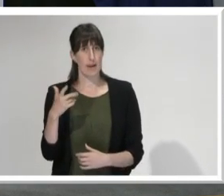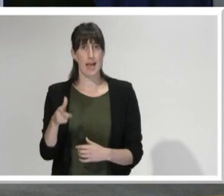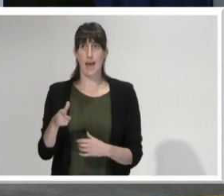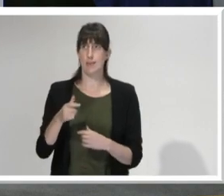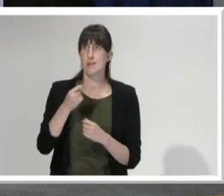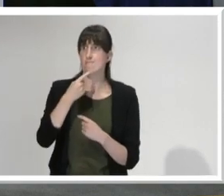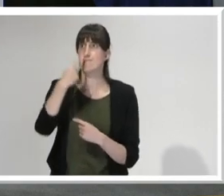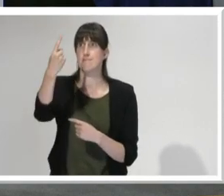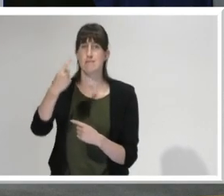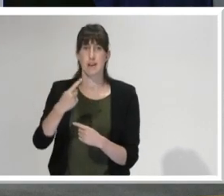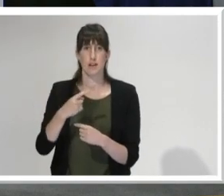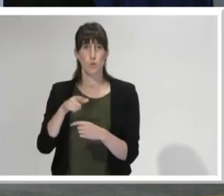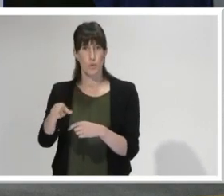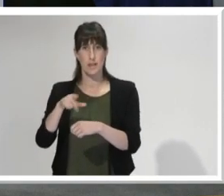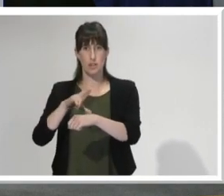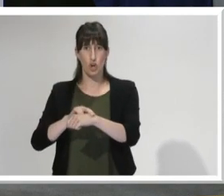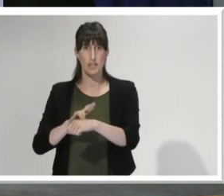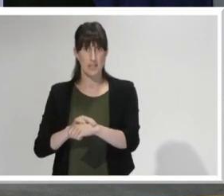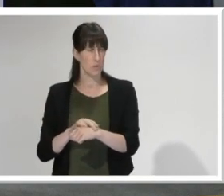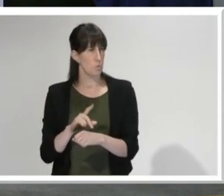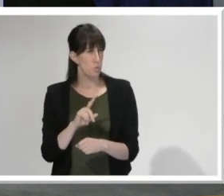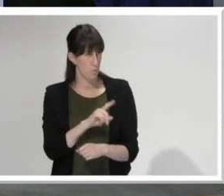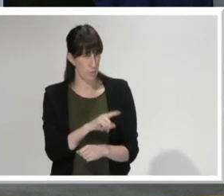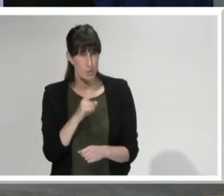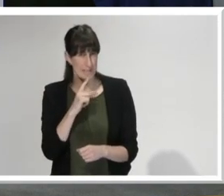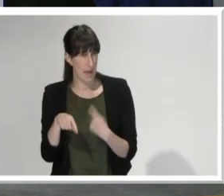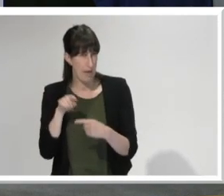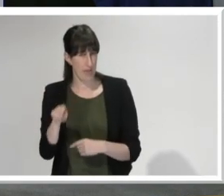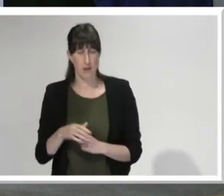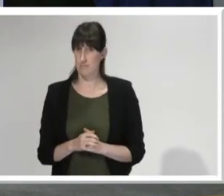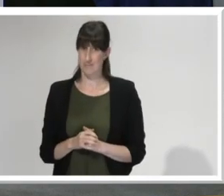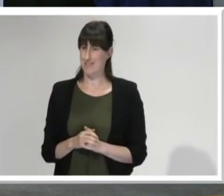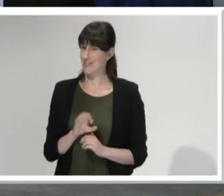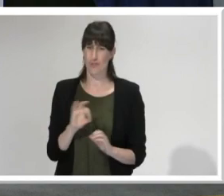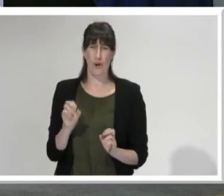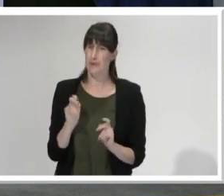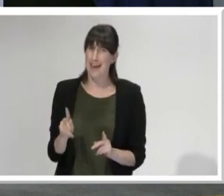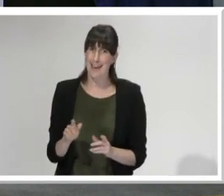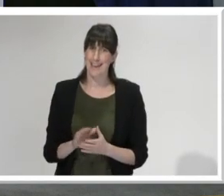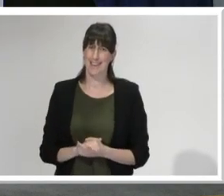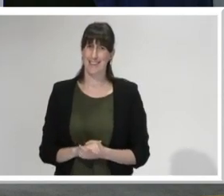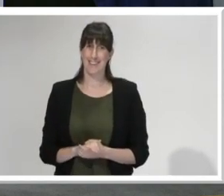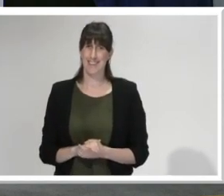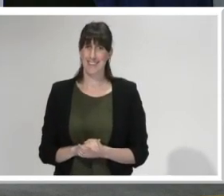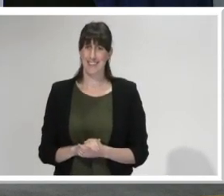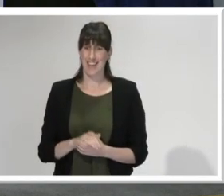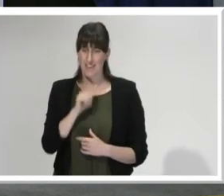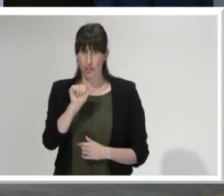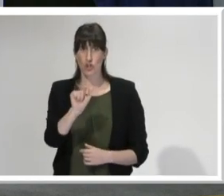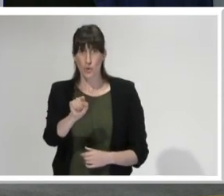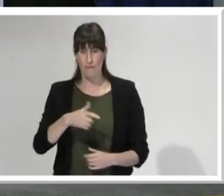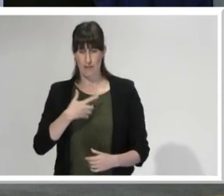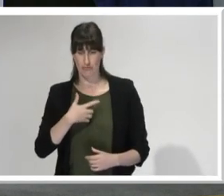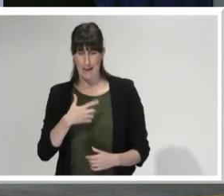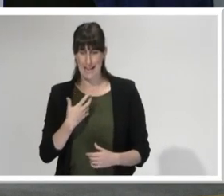So what is your message? Which is not okay, and I say the same thing. I mean, don't take out frustration on